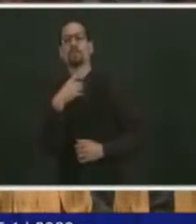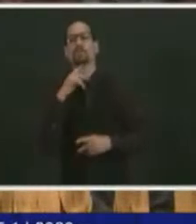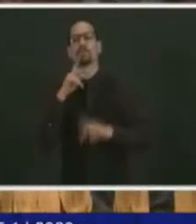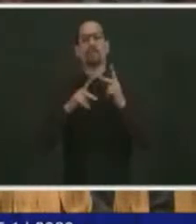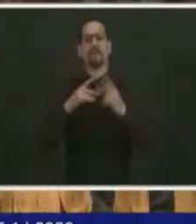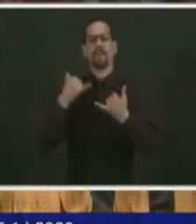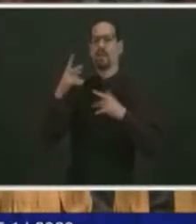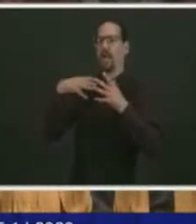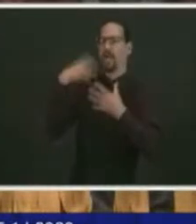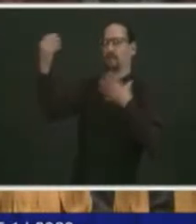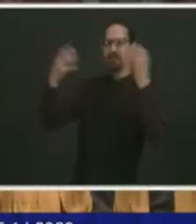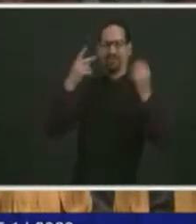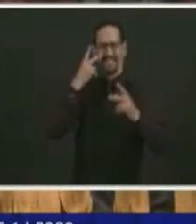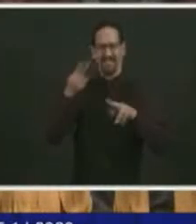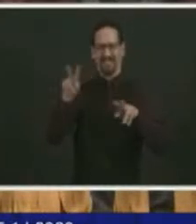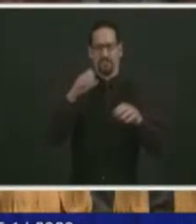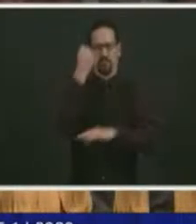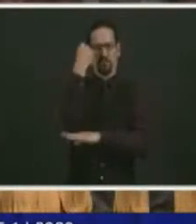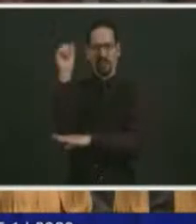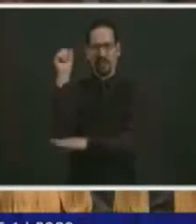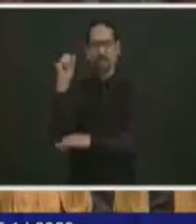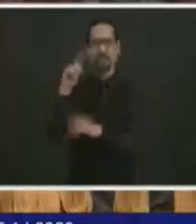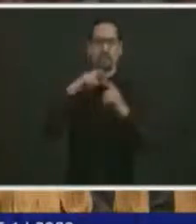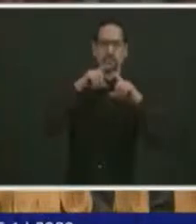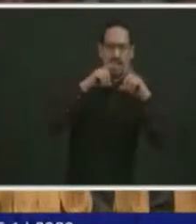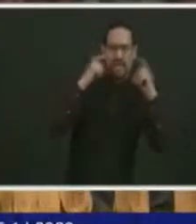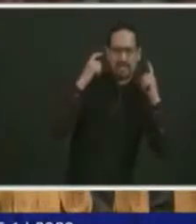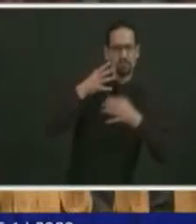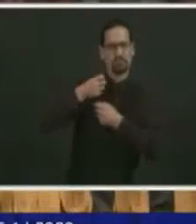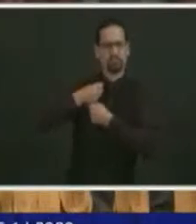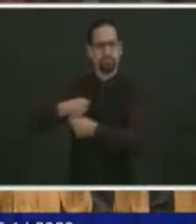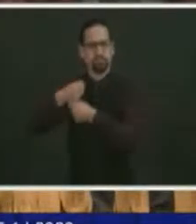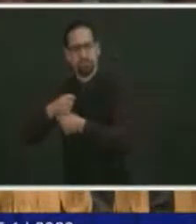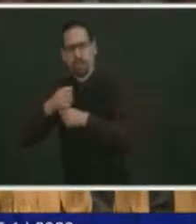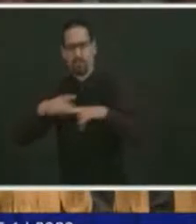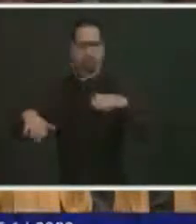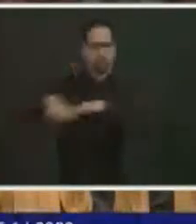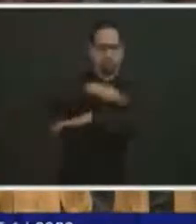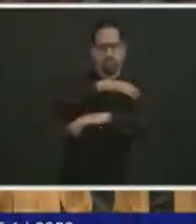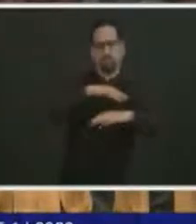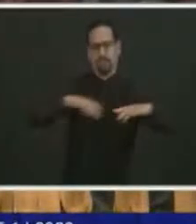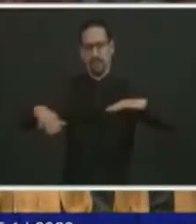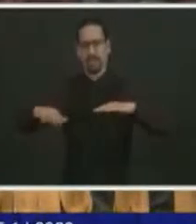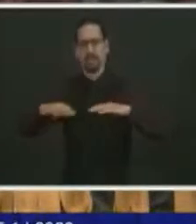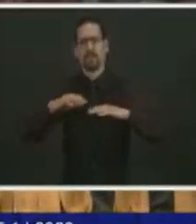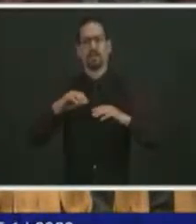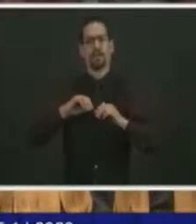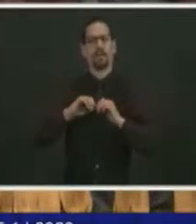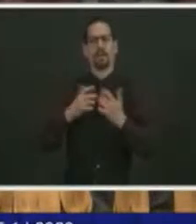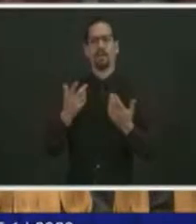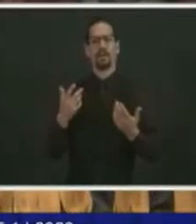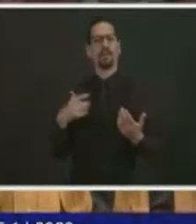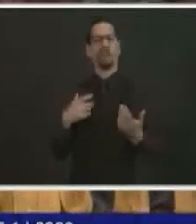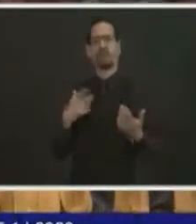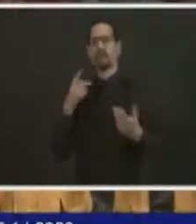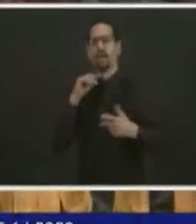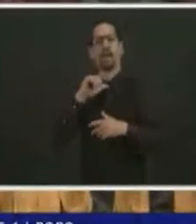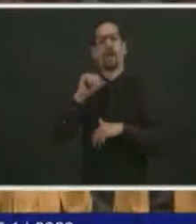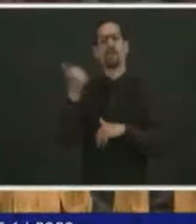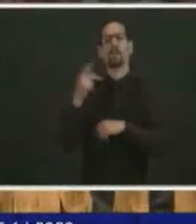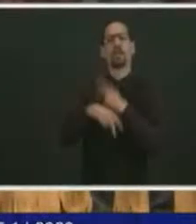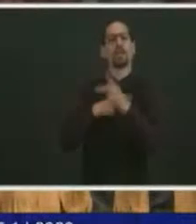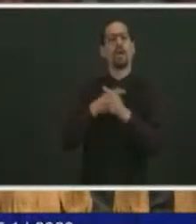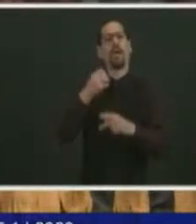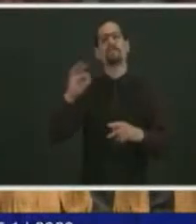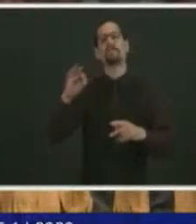and socially distancing, does it change your thinking at all? Or what do you say to people who are going to see that and say, okay, how come we can't have some other larger gatherings, especially